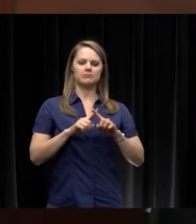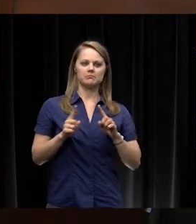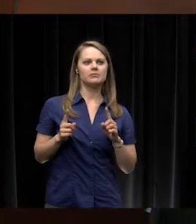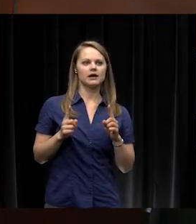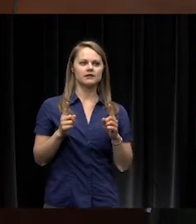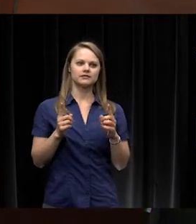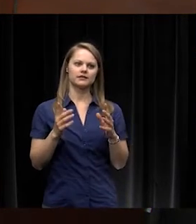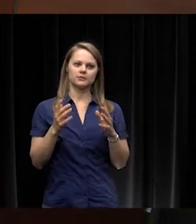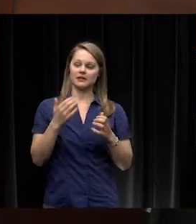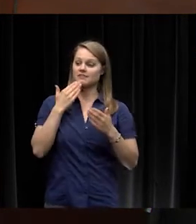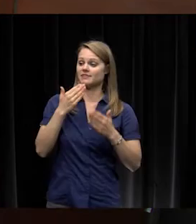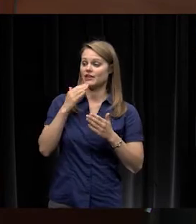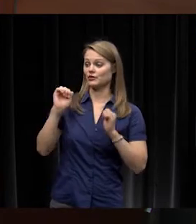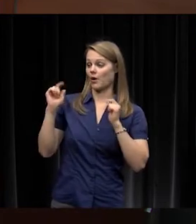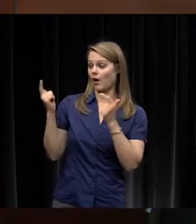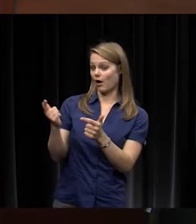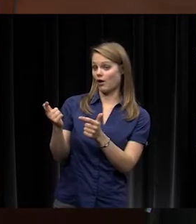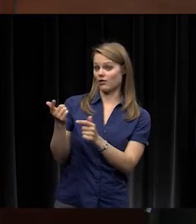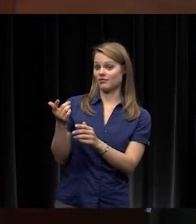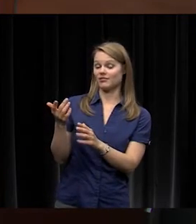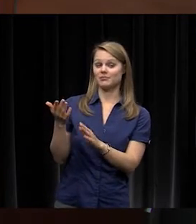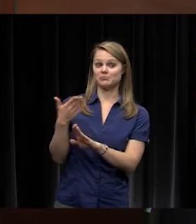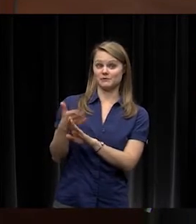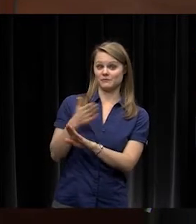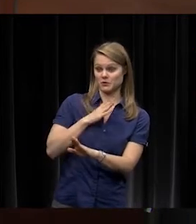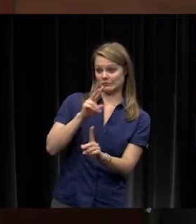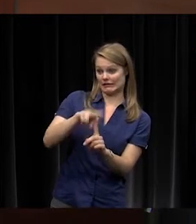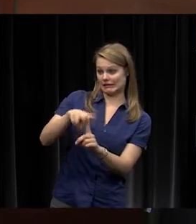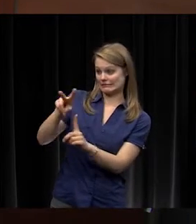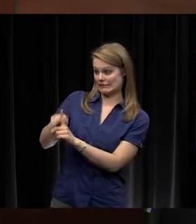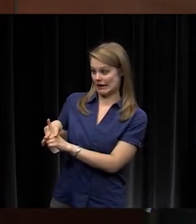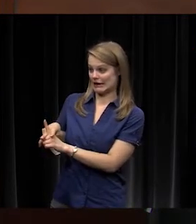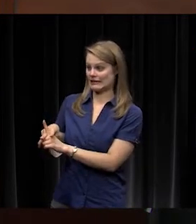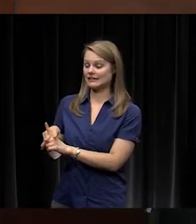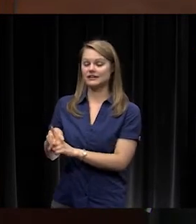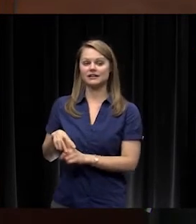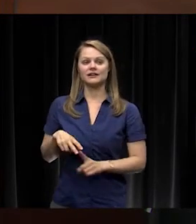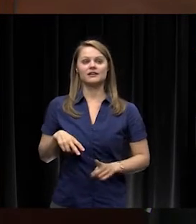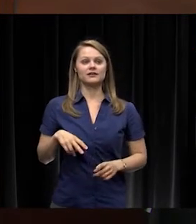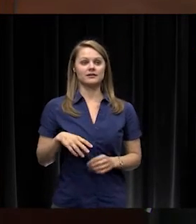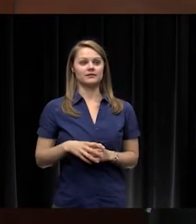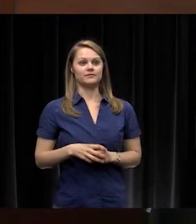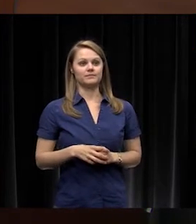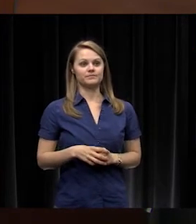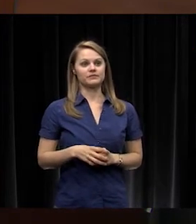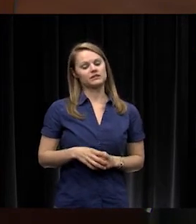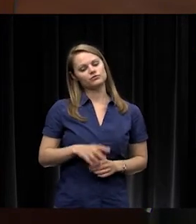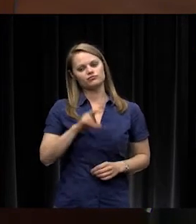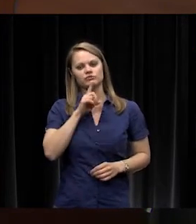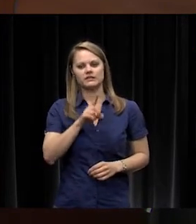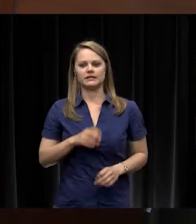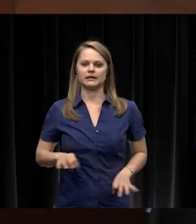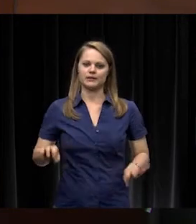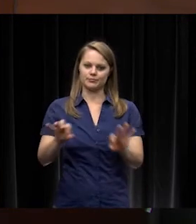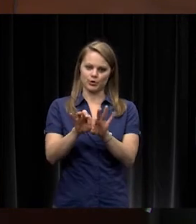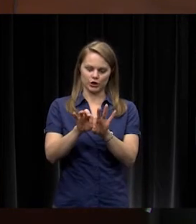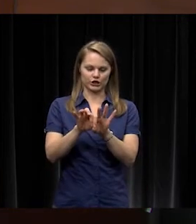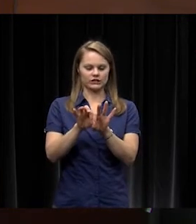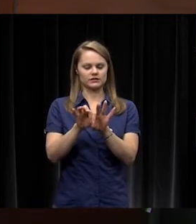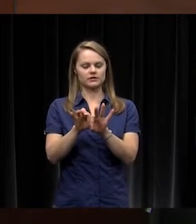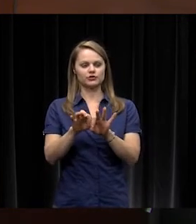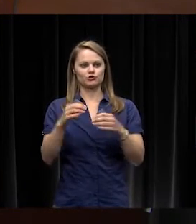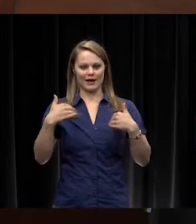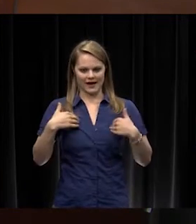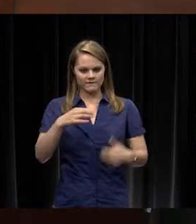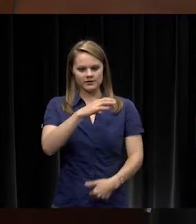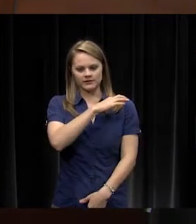in advance because it is additional time and resources, but it is very vital for us from a board perspective and from a